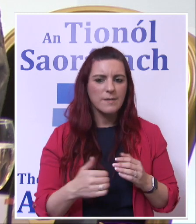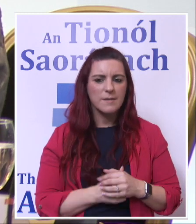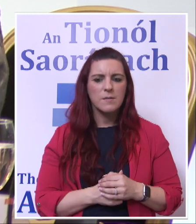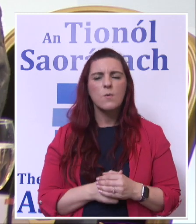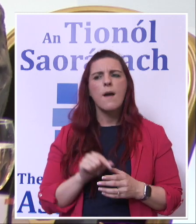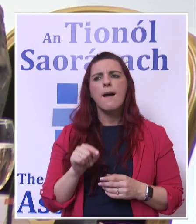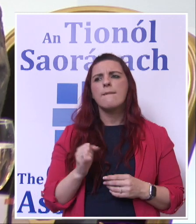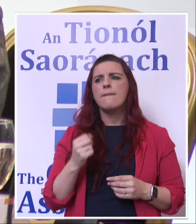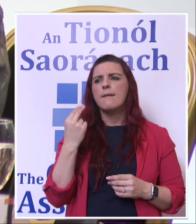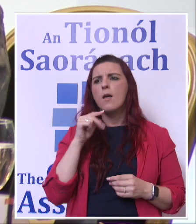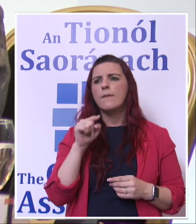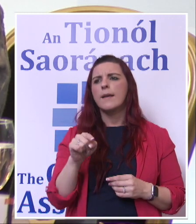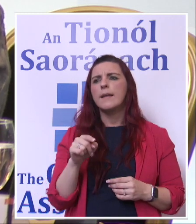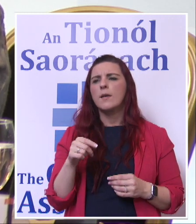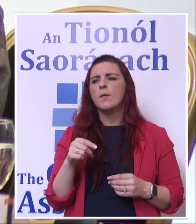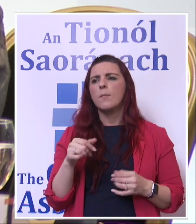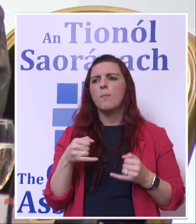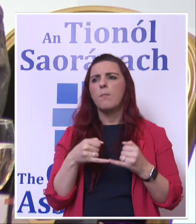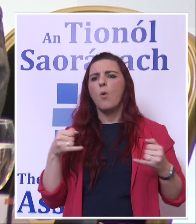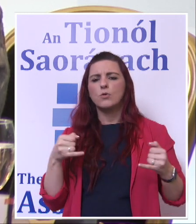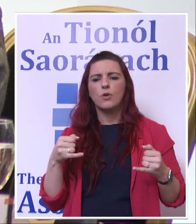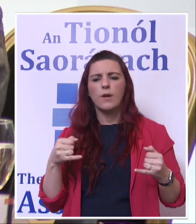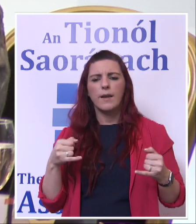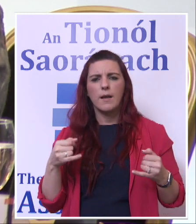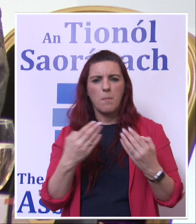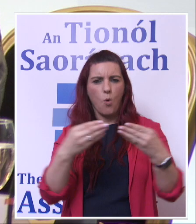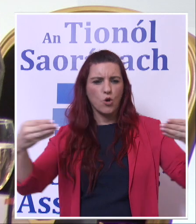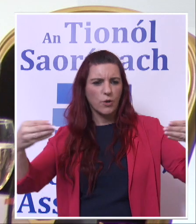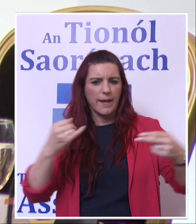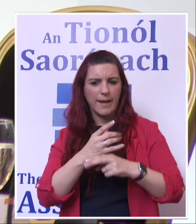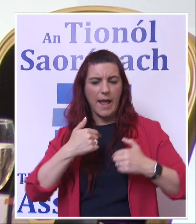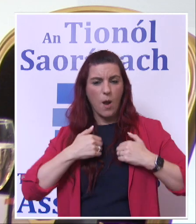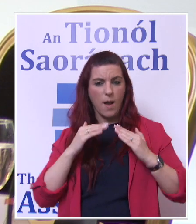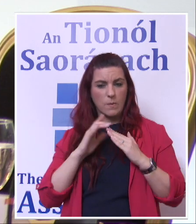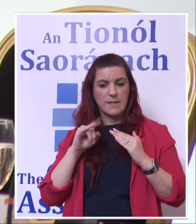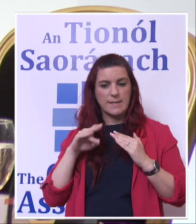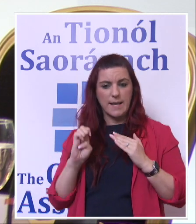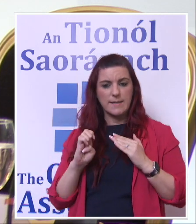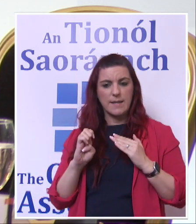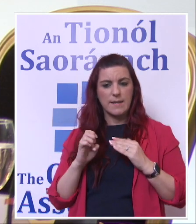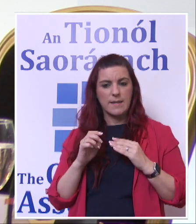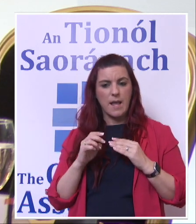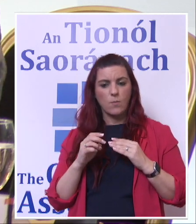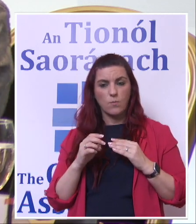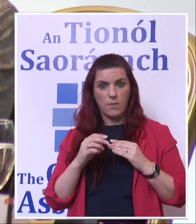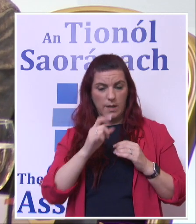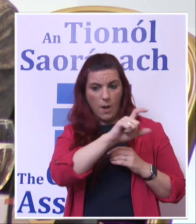lovely border in our estate that came from money that the council gave us to